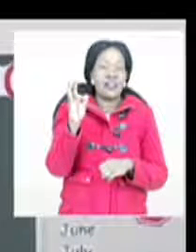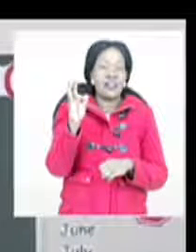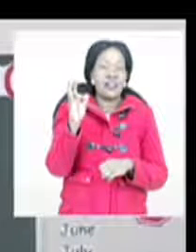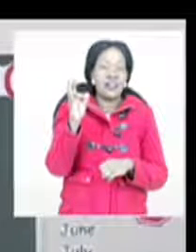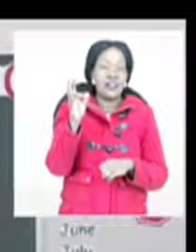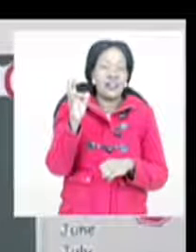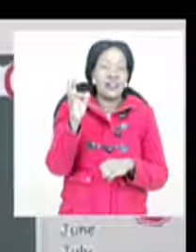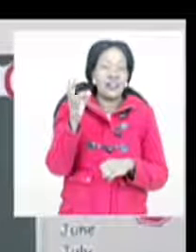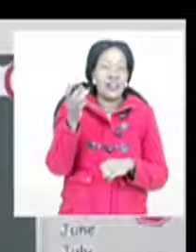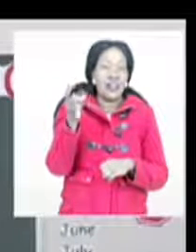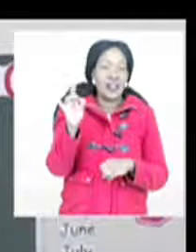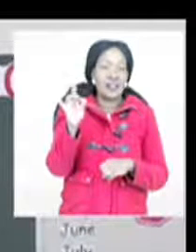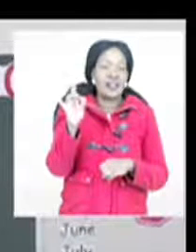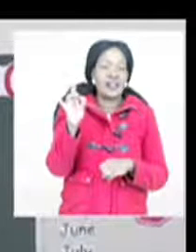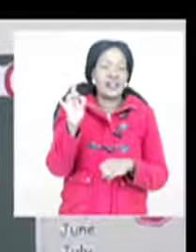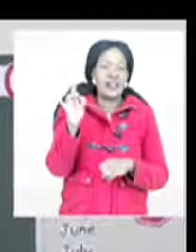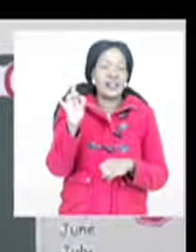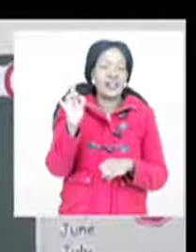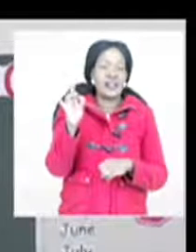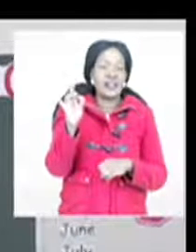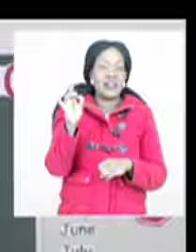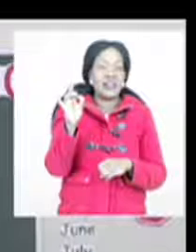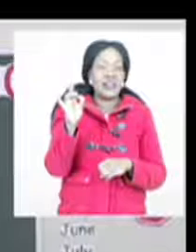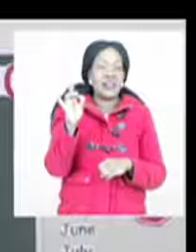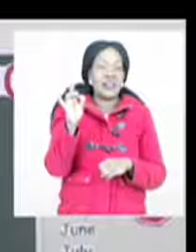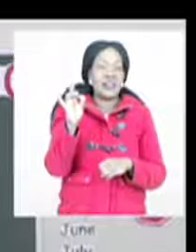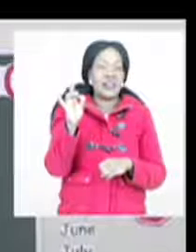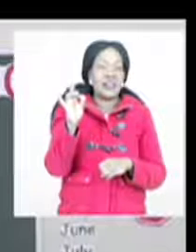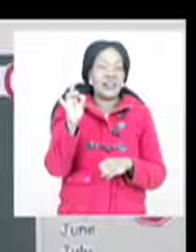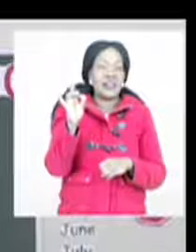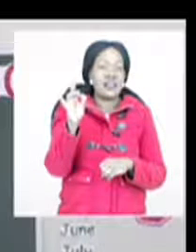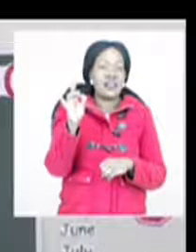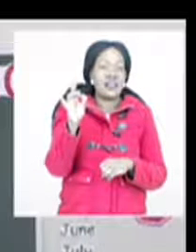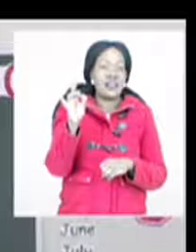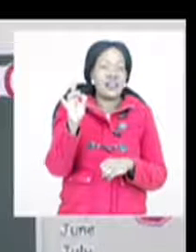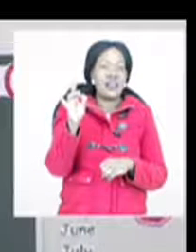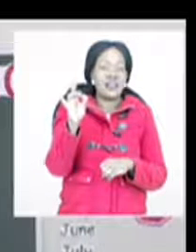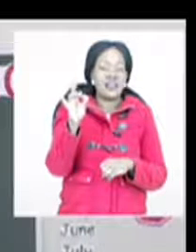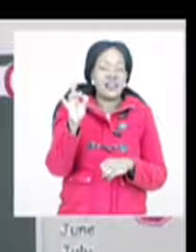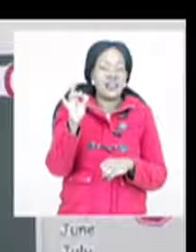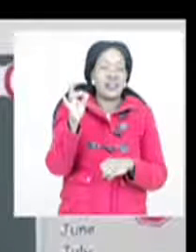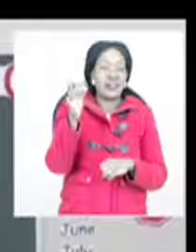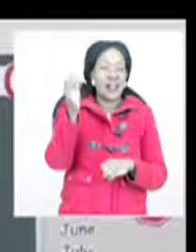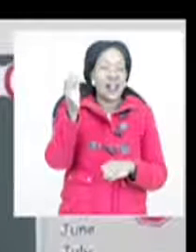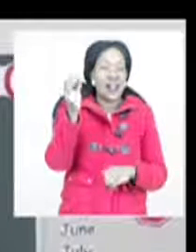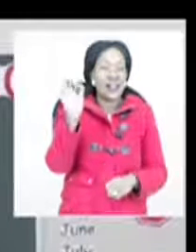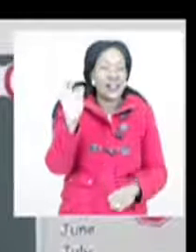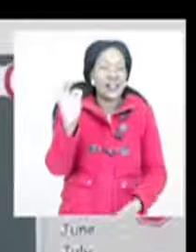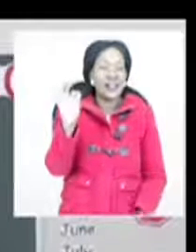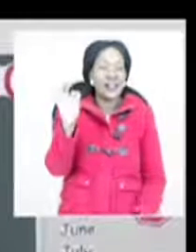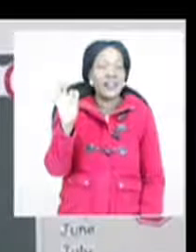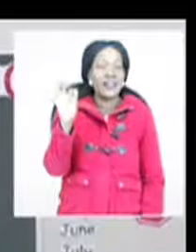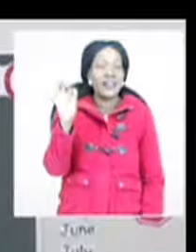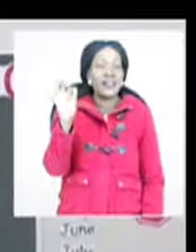8 and 9,